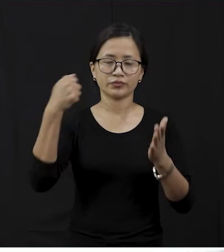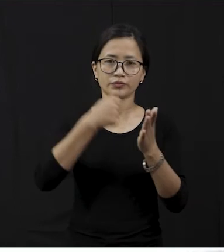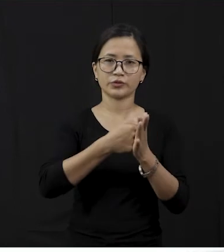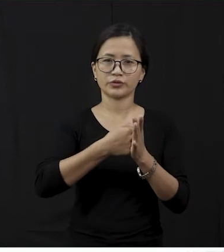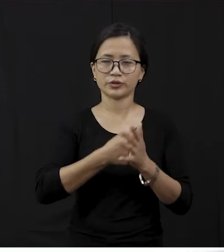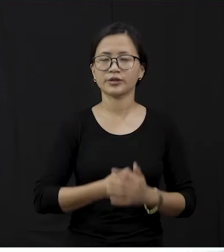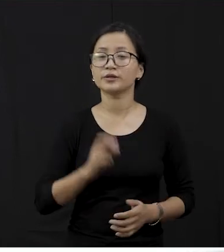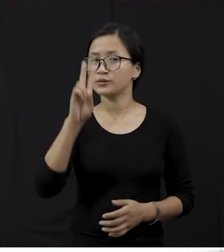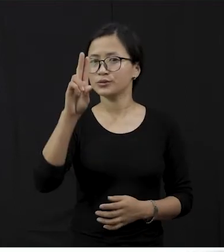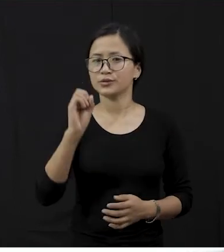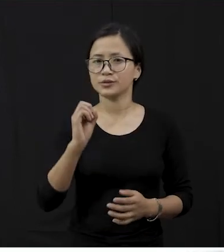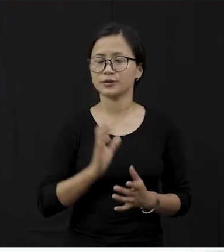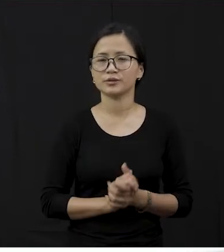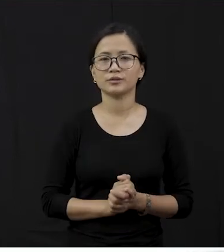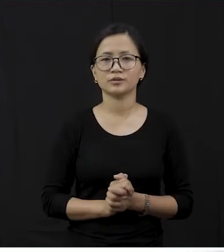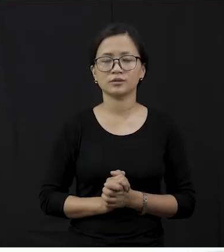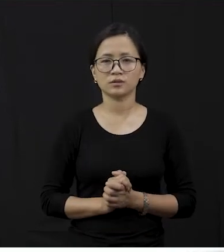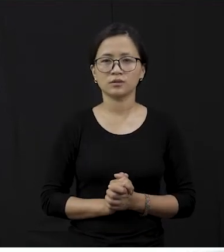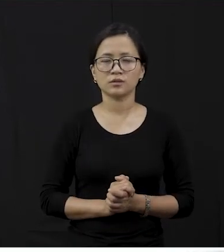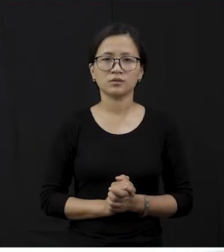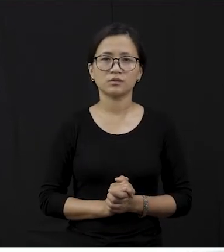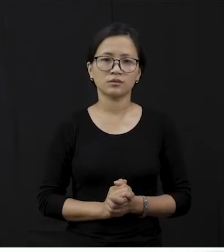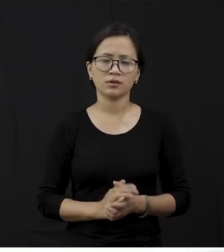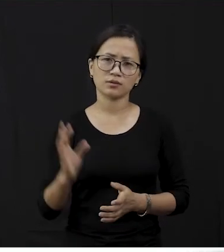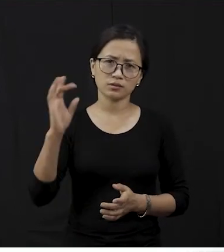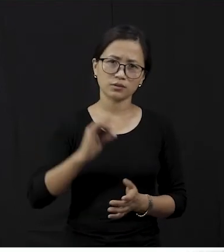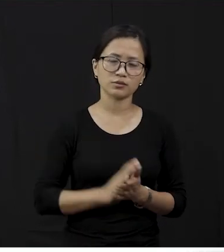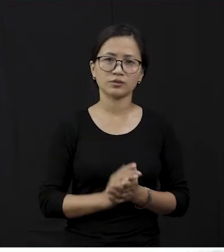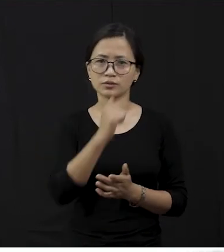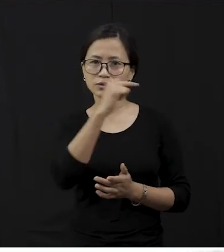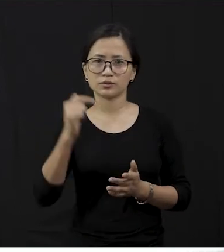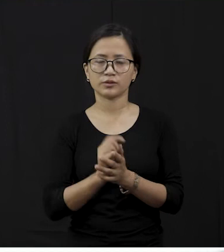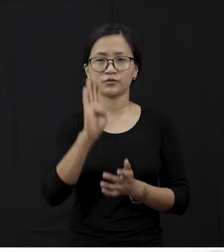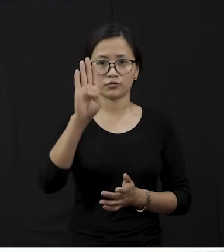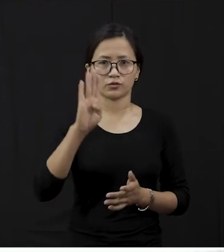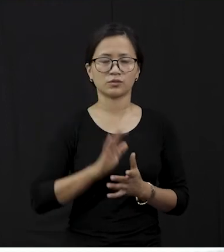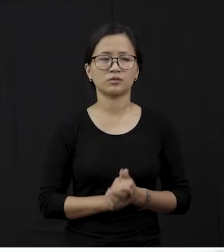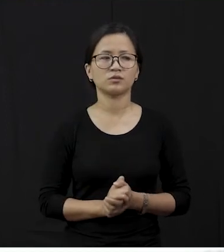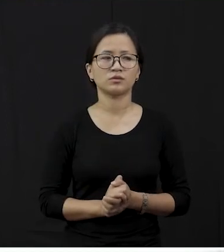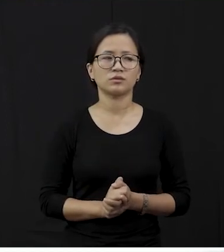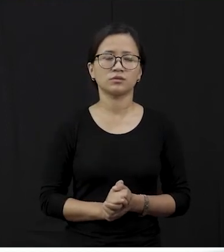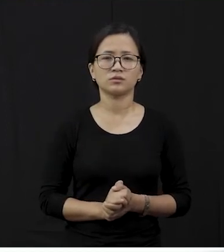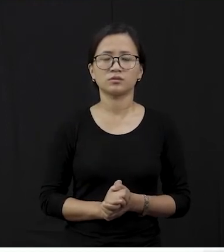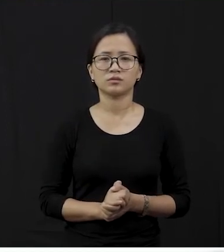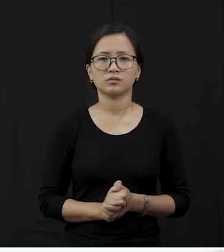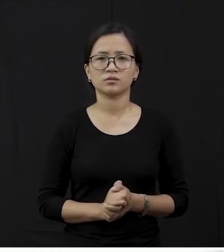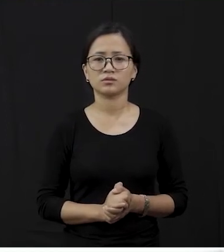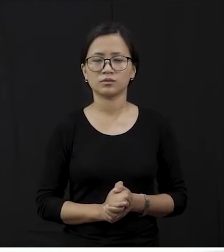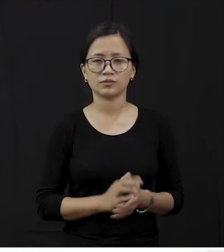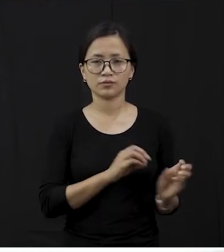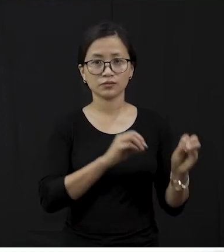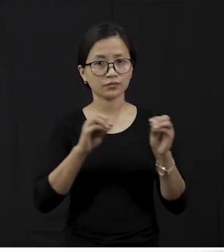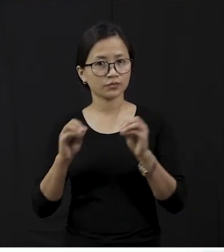at 20. Then again we want to subtract 4. Okay. For that we